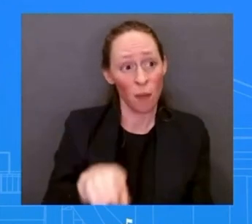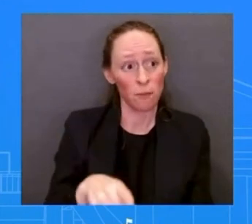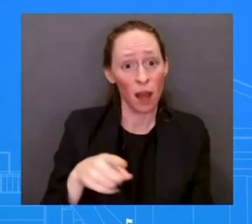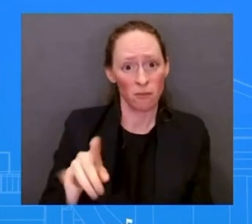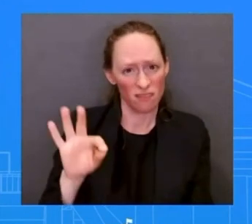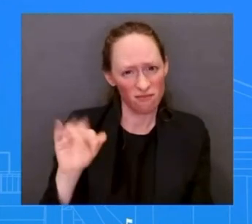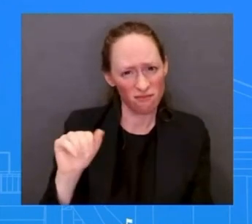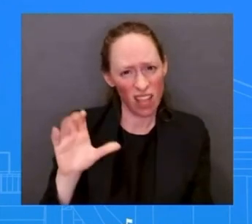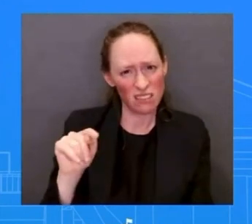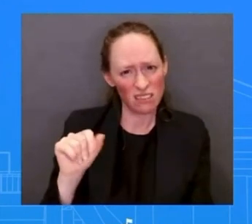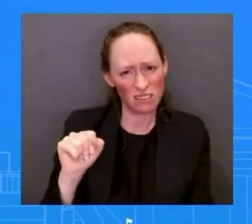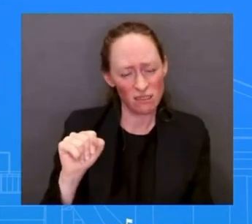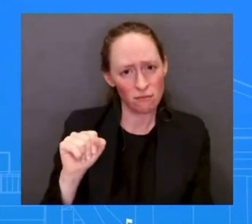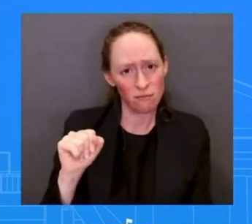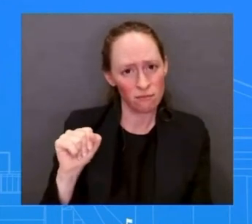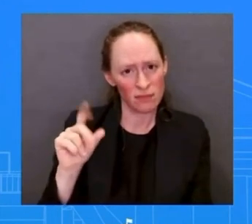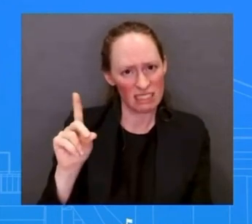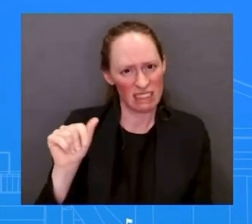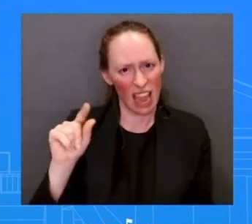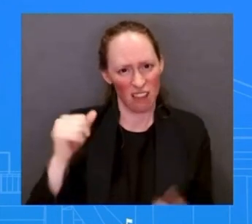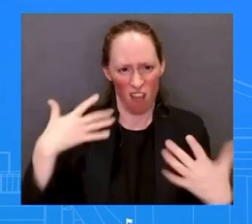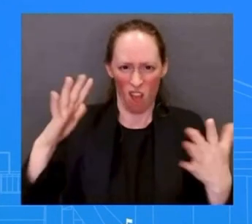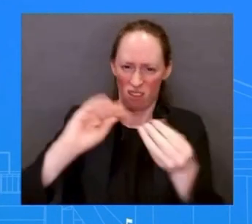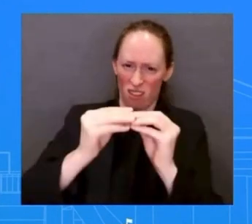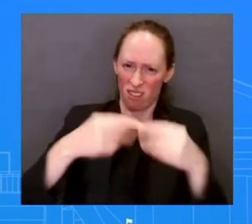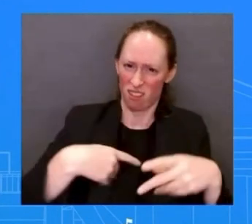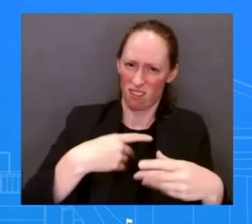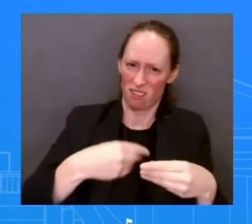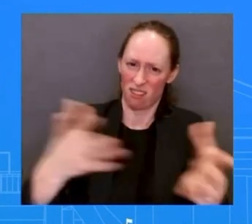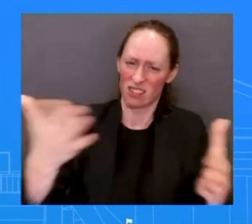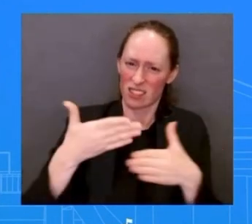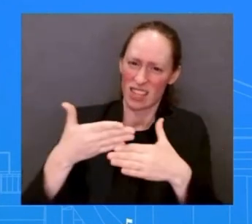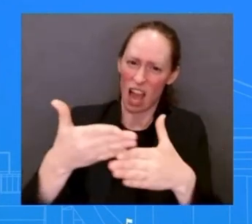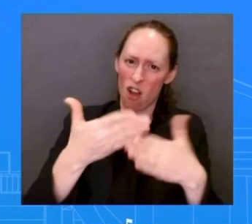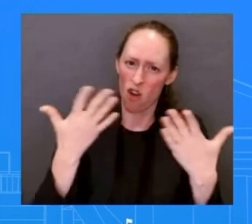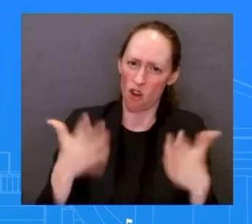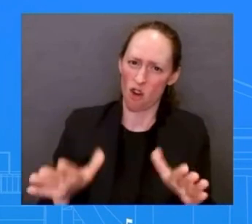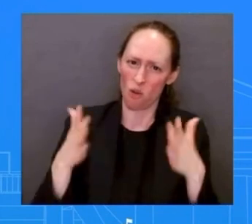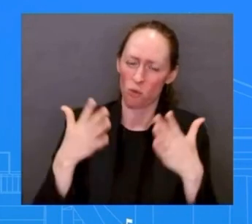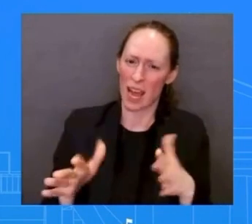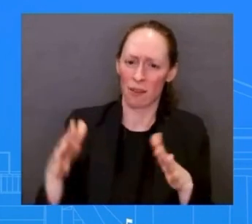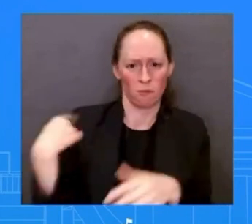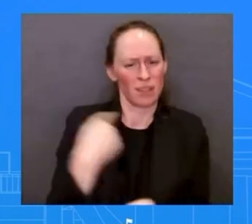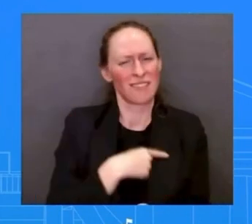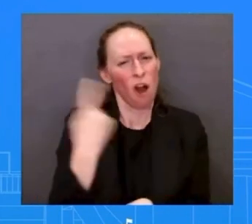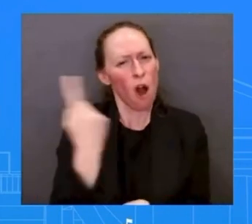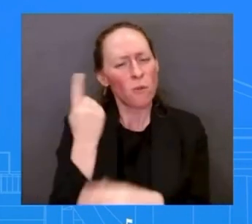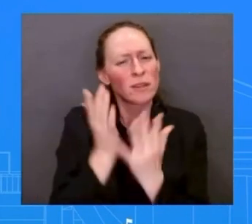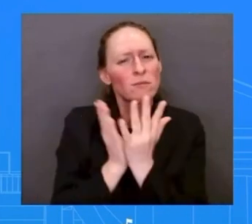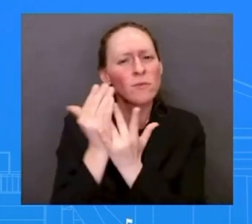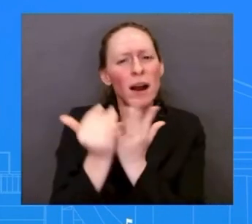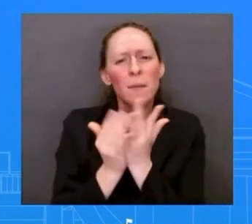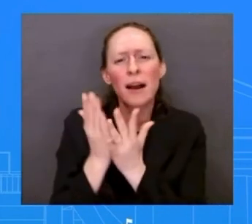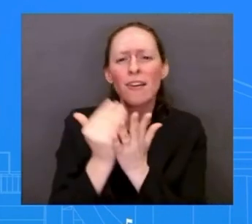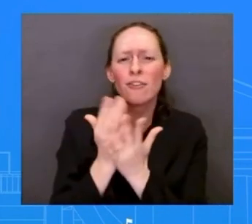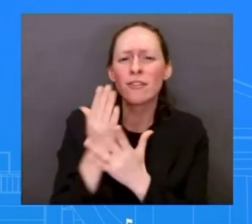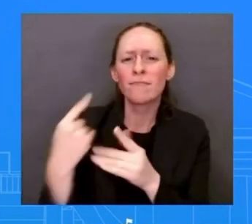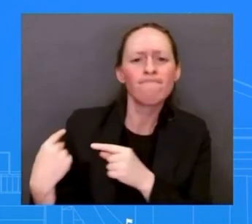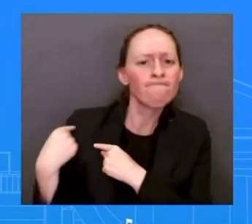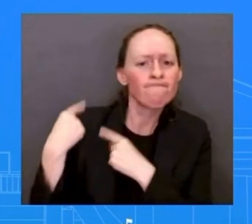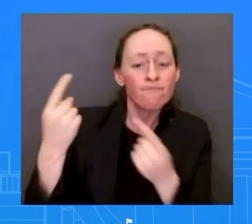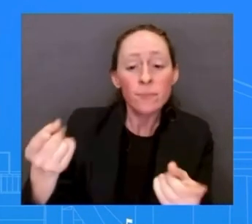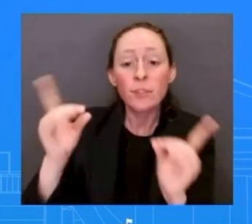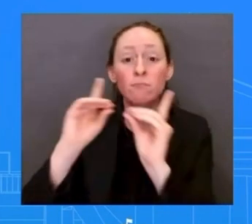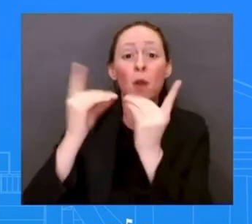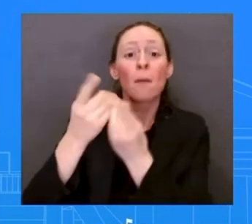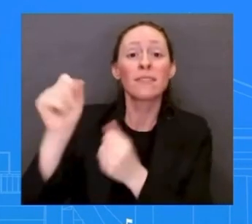how responsive this administration has been. Anything related to the release from the State Department, any specifics, I certainly would refer you to them. But